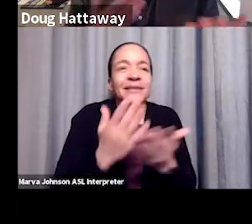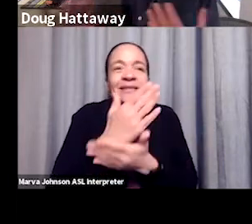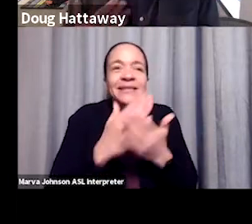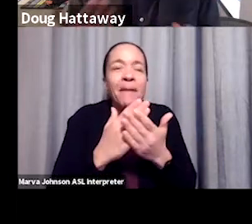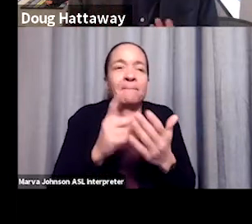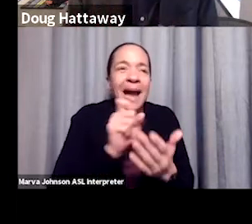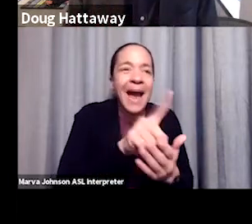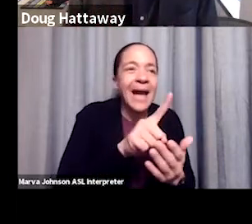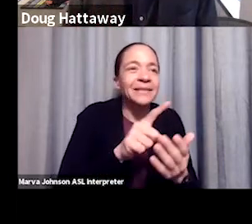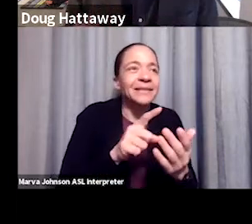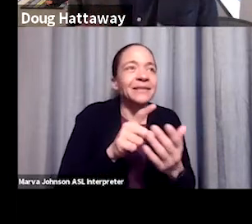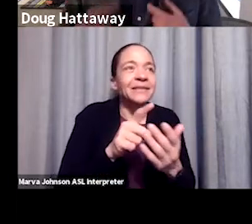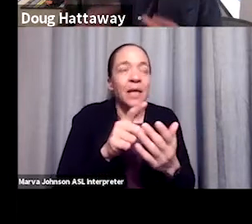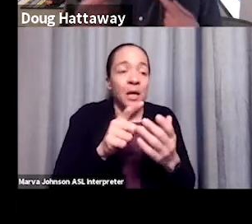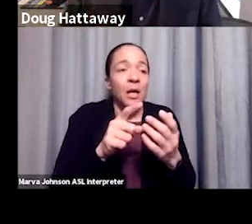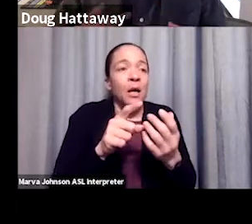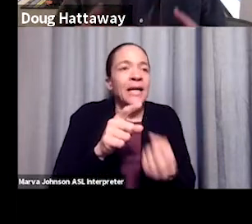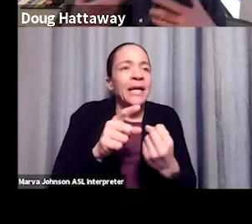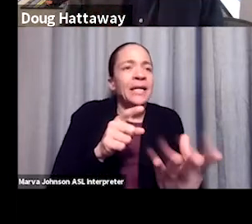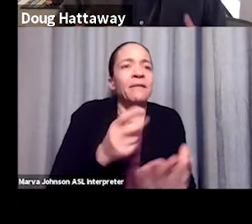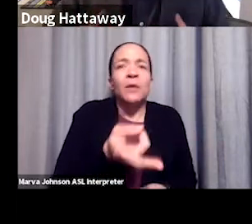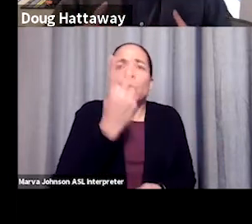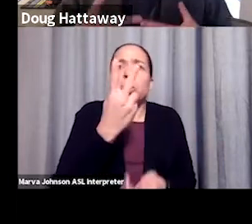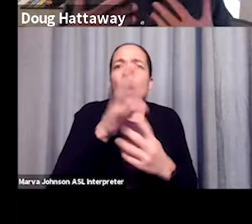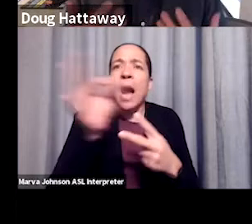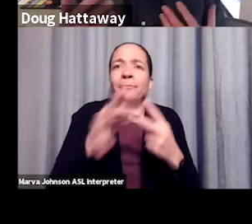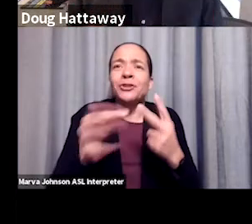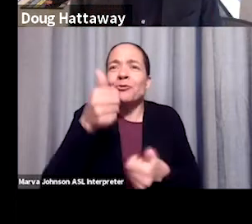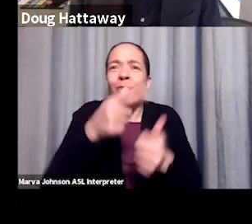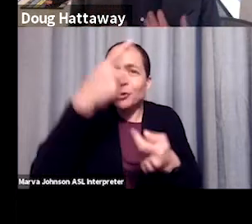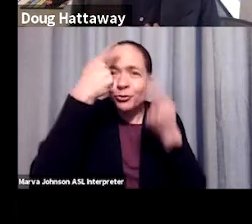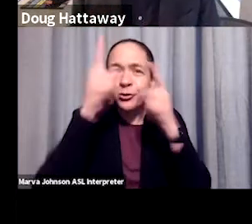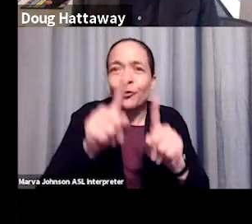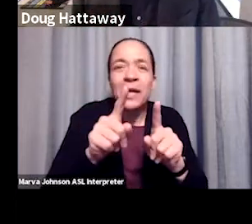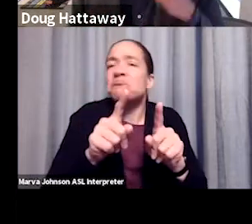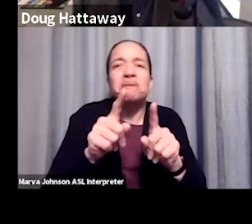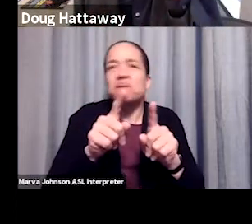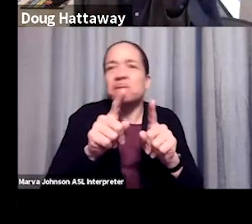debate, which side do you agree with? We started with the audience and said, when it comes to marriage,